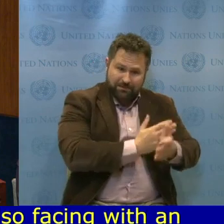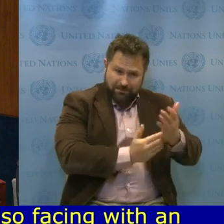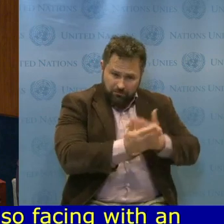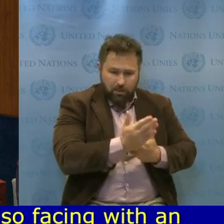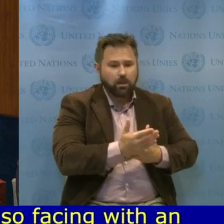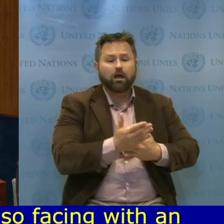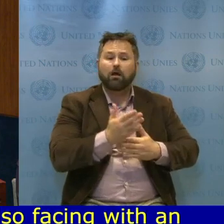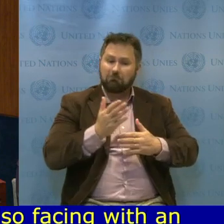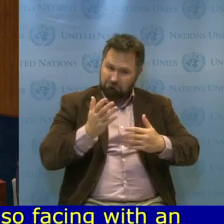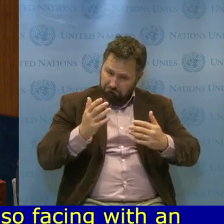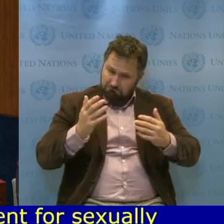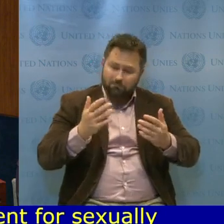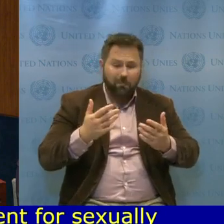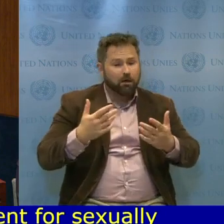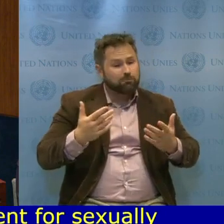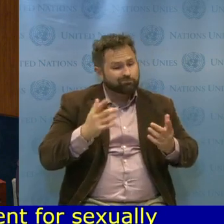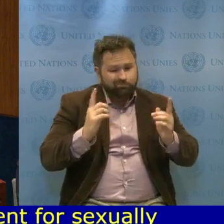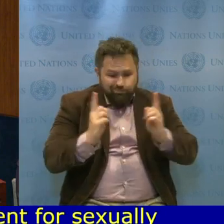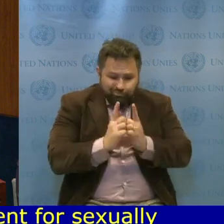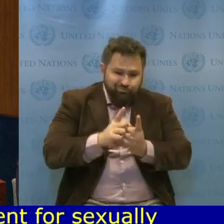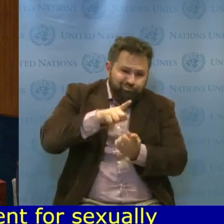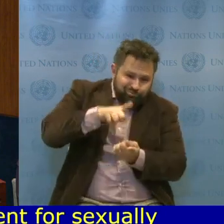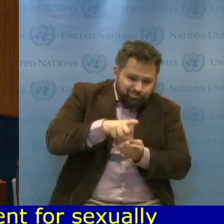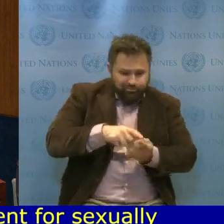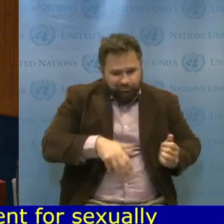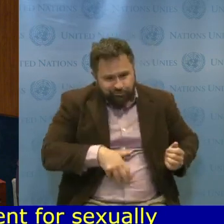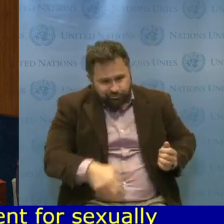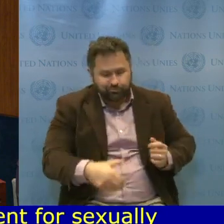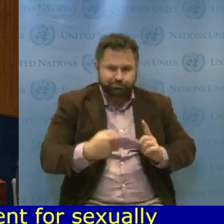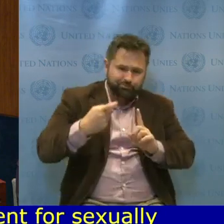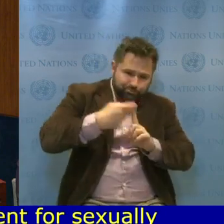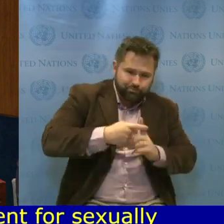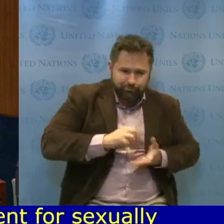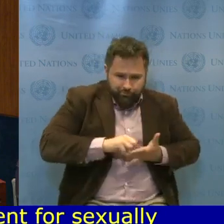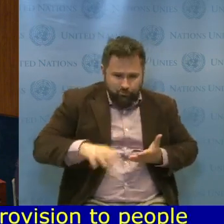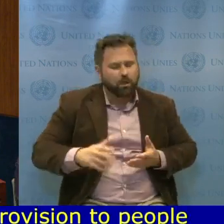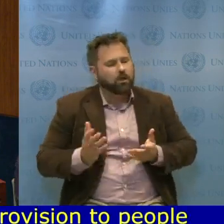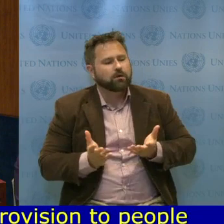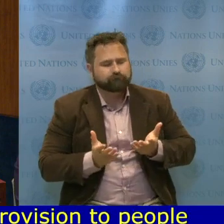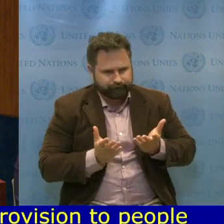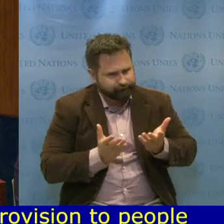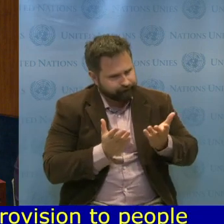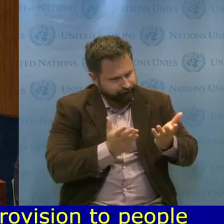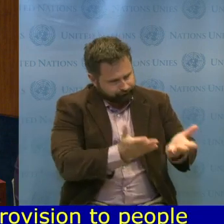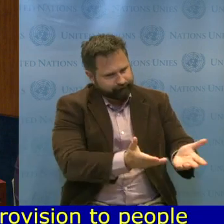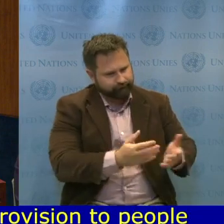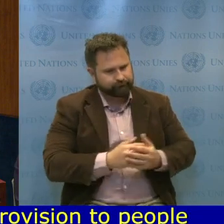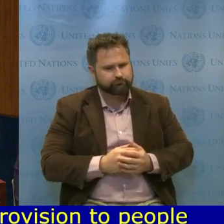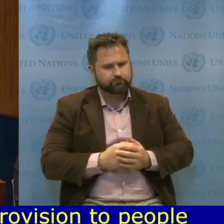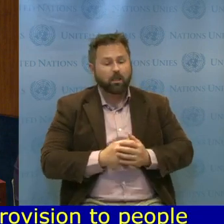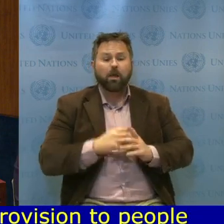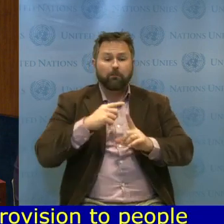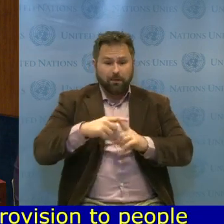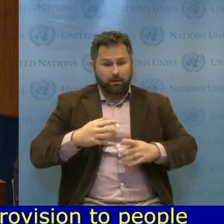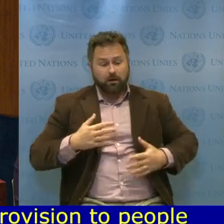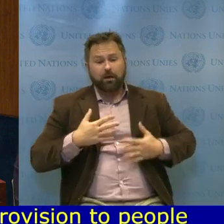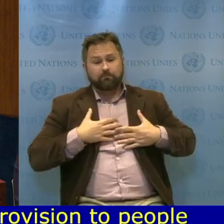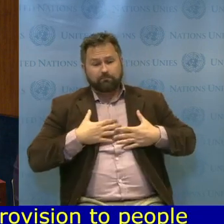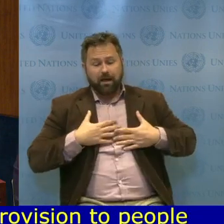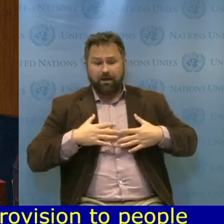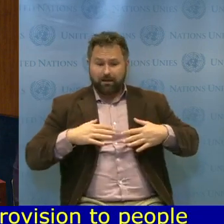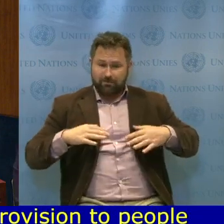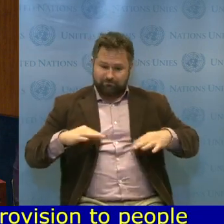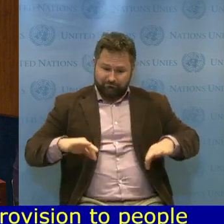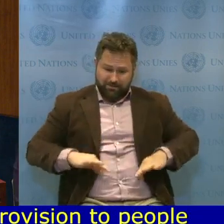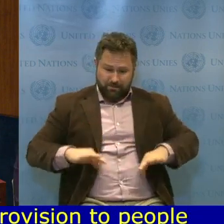spheres. Also, the ministry is currently reviewing the mental health bill that we have so